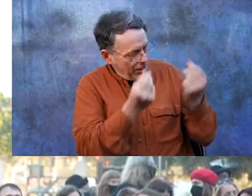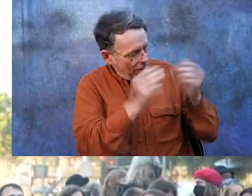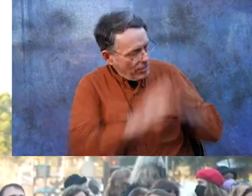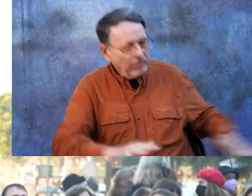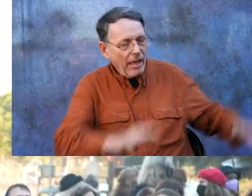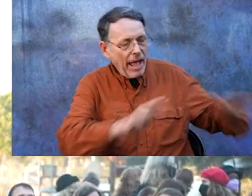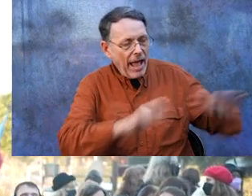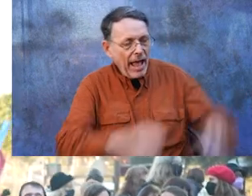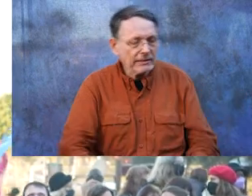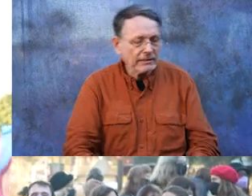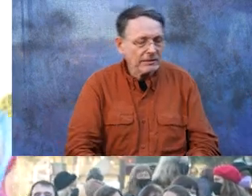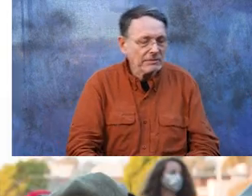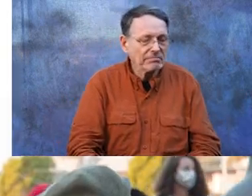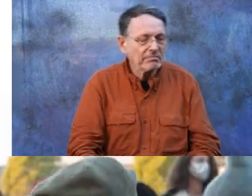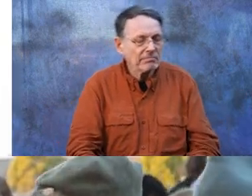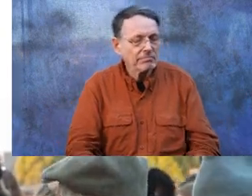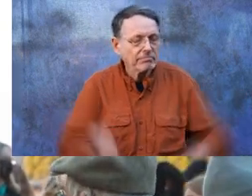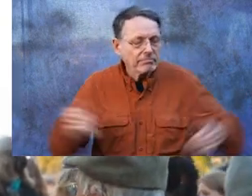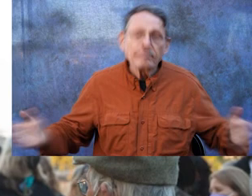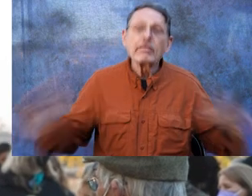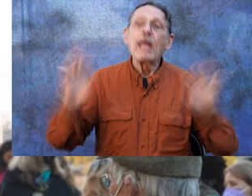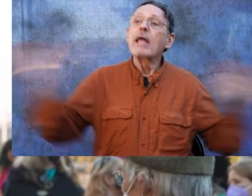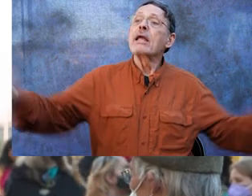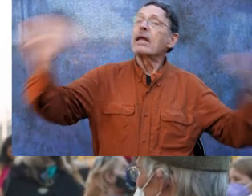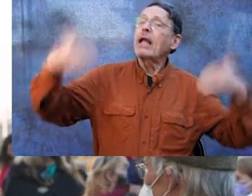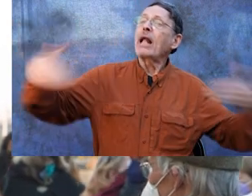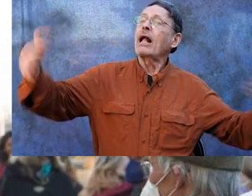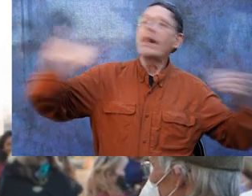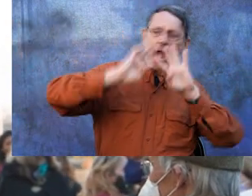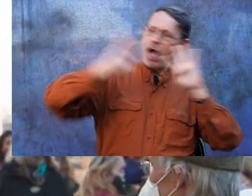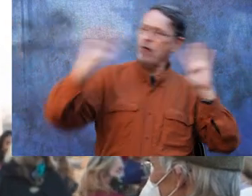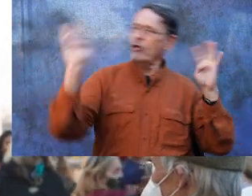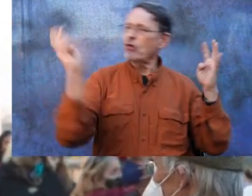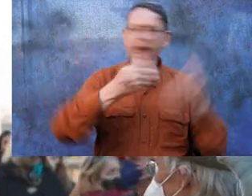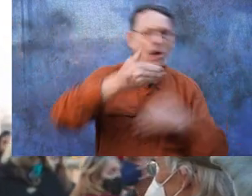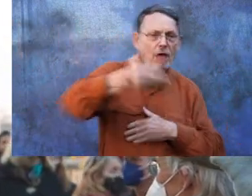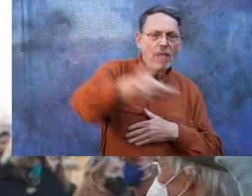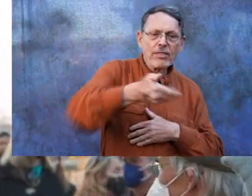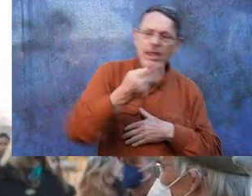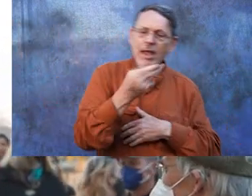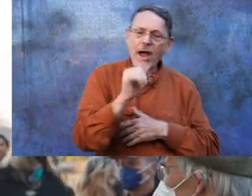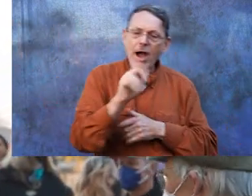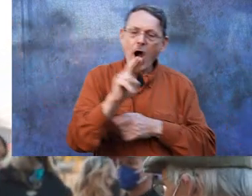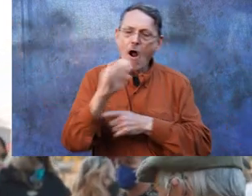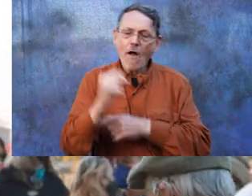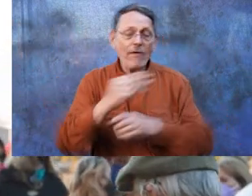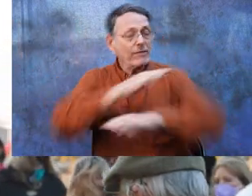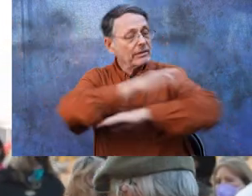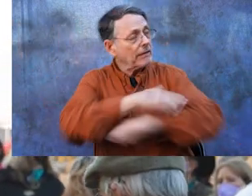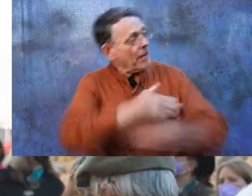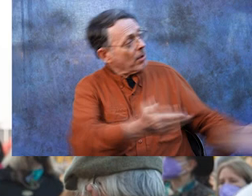will work to heal the land. Gather round the harvest